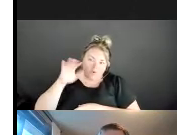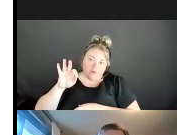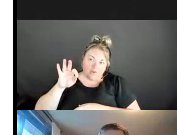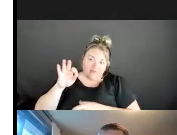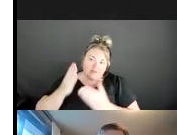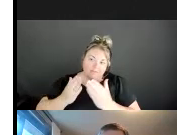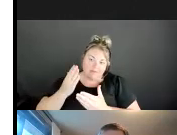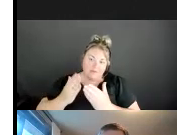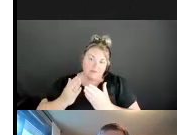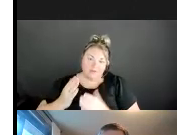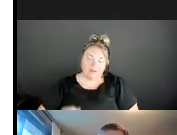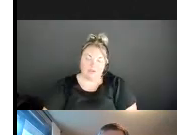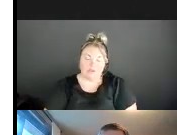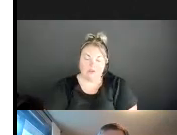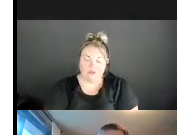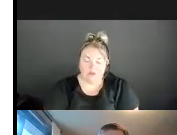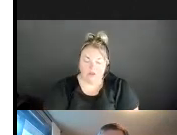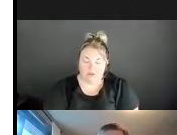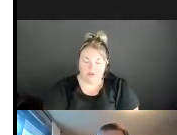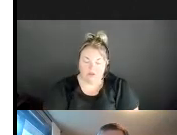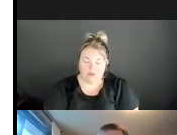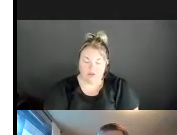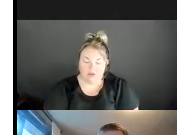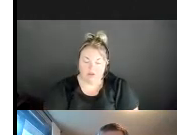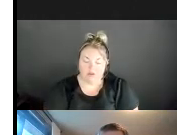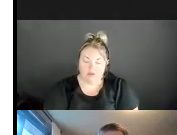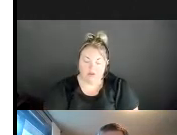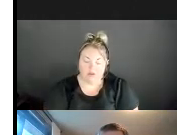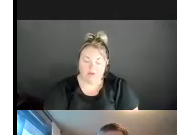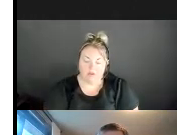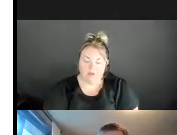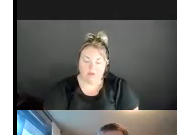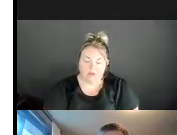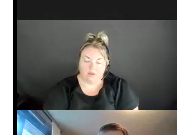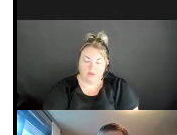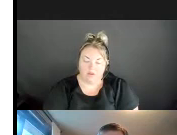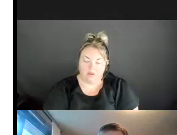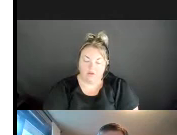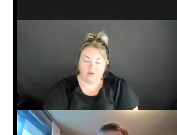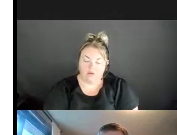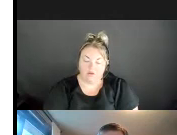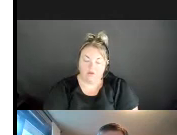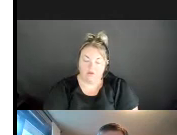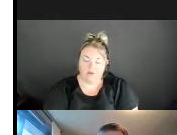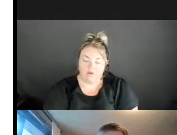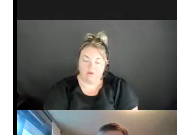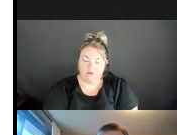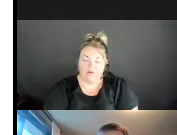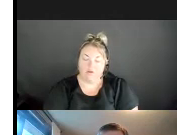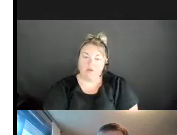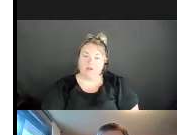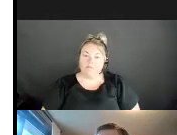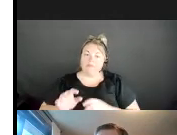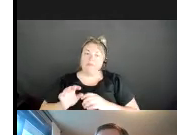your computer is angled away from where you're looking, and so the microphone has a hard time picking up your